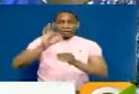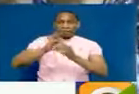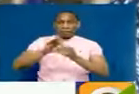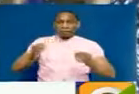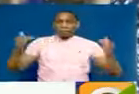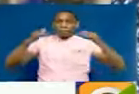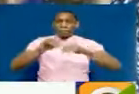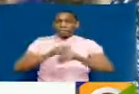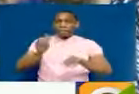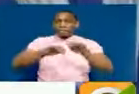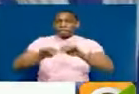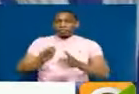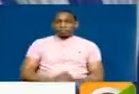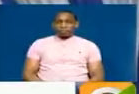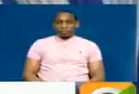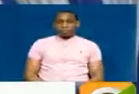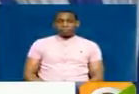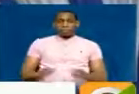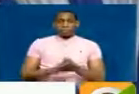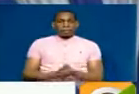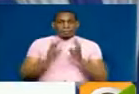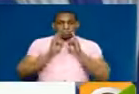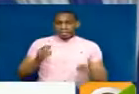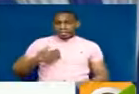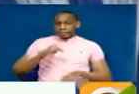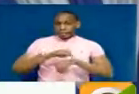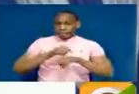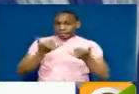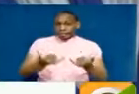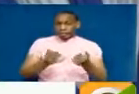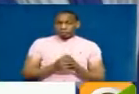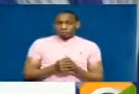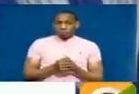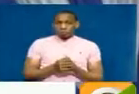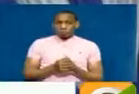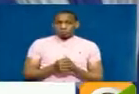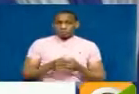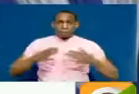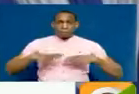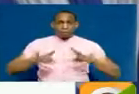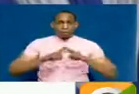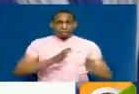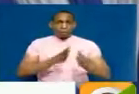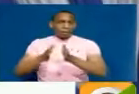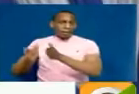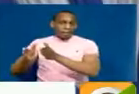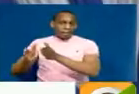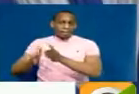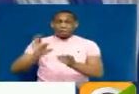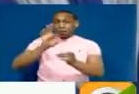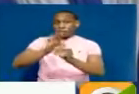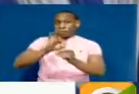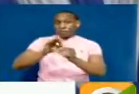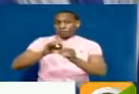voter turnout come election day. Tuwe na utulivu wakati huu wa watu kuanza kujipanga